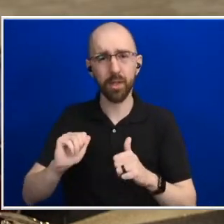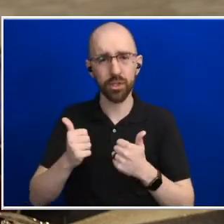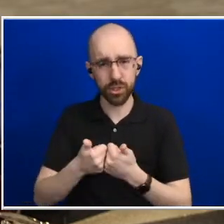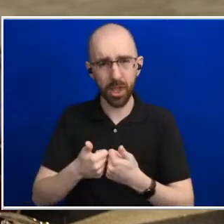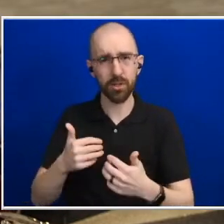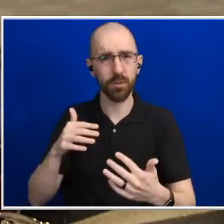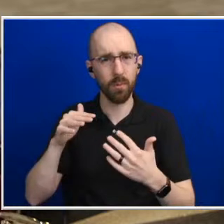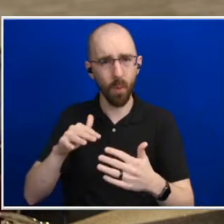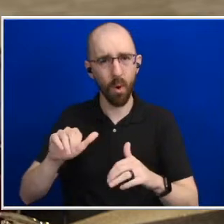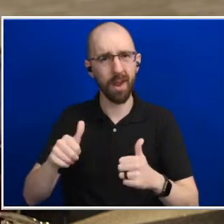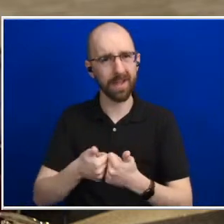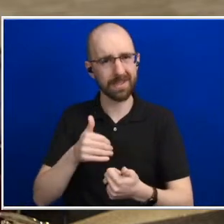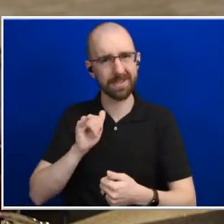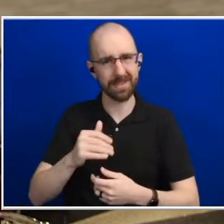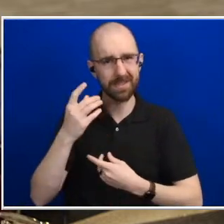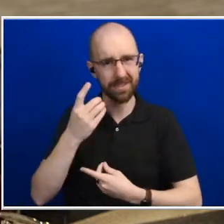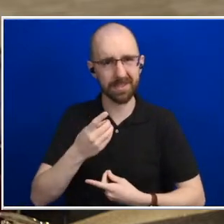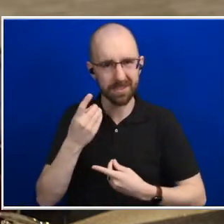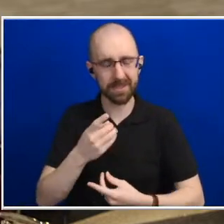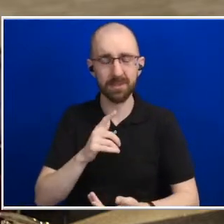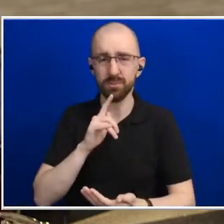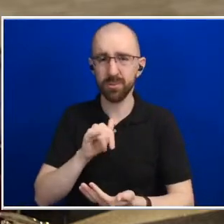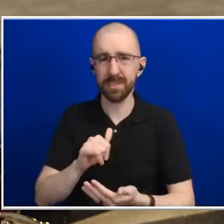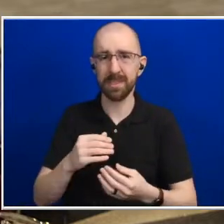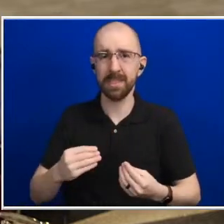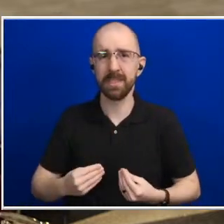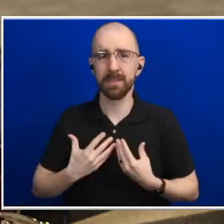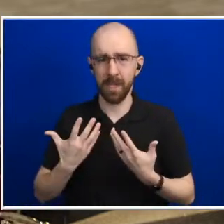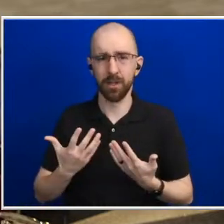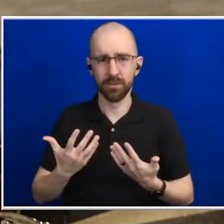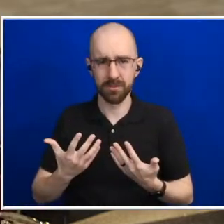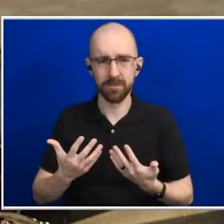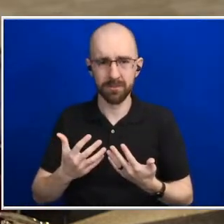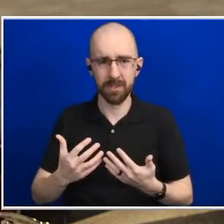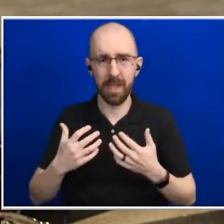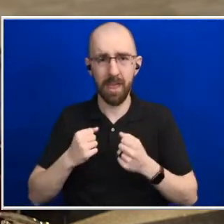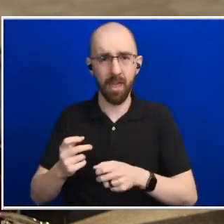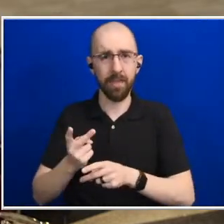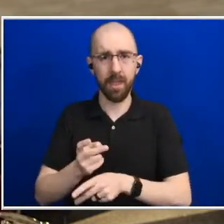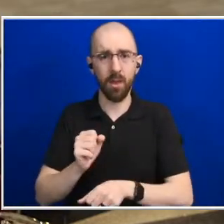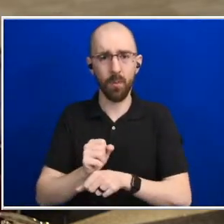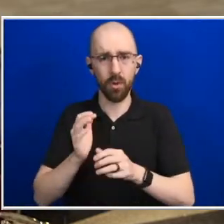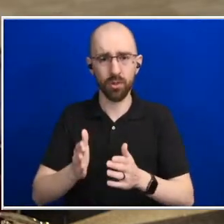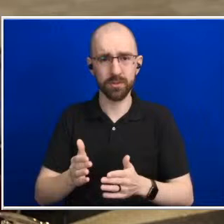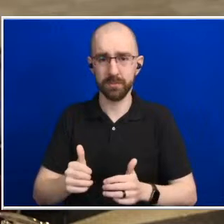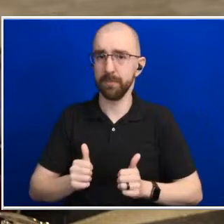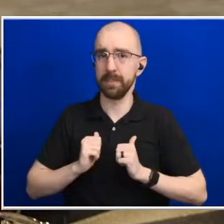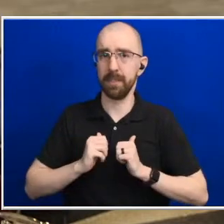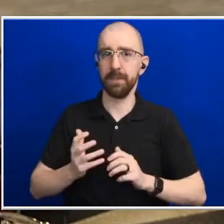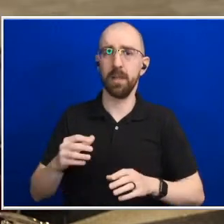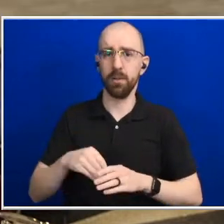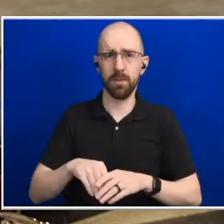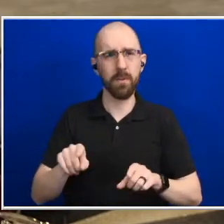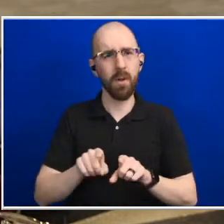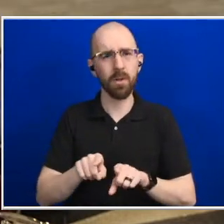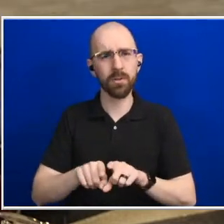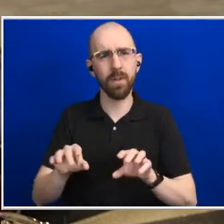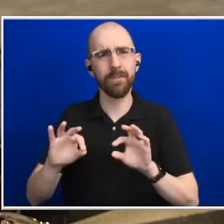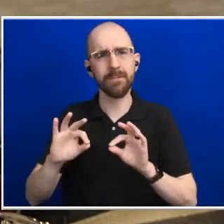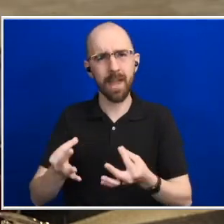disease really inspires the healthcare workers, myself included, but also the families. And what I found is